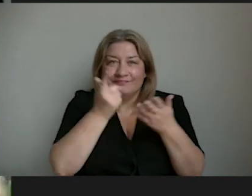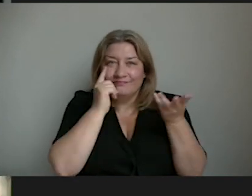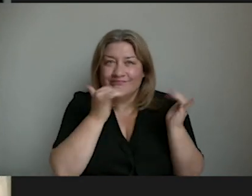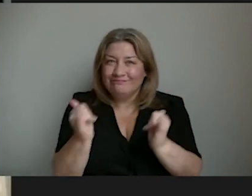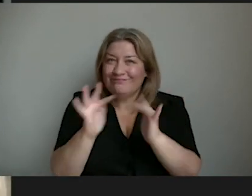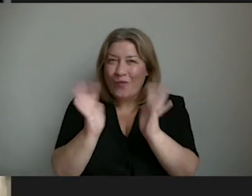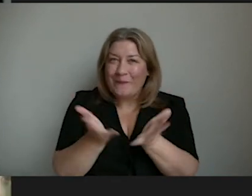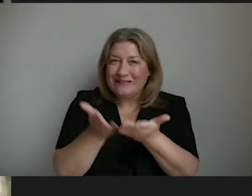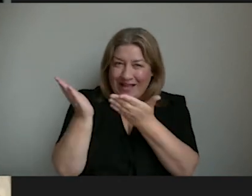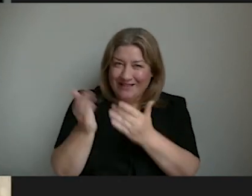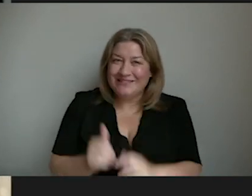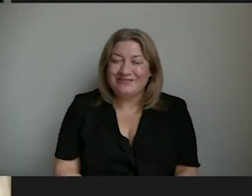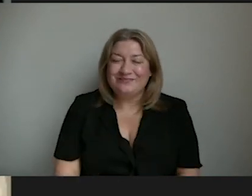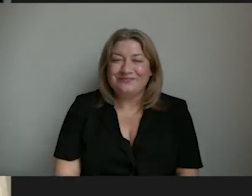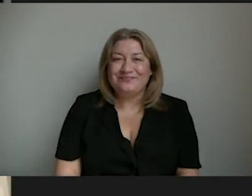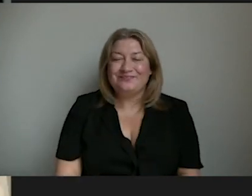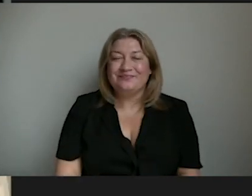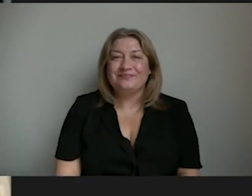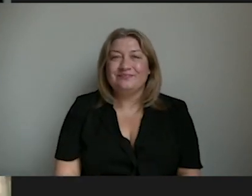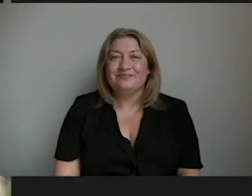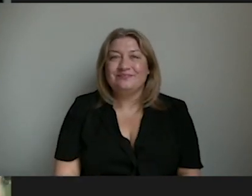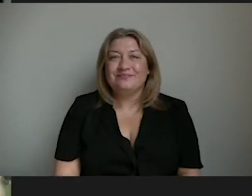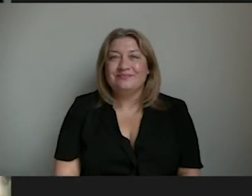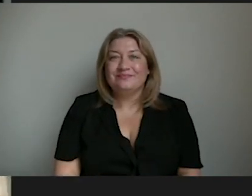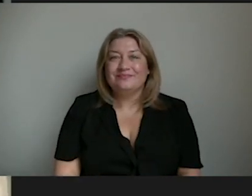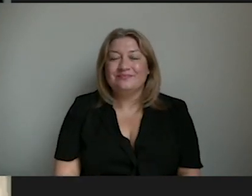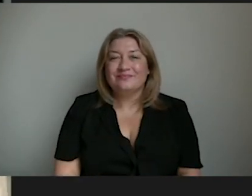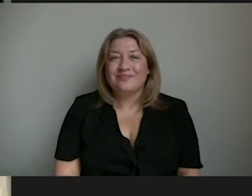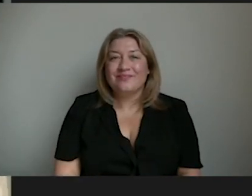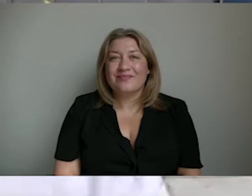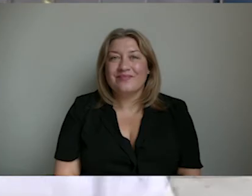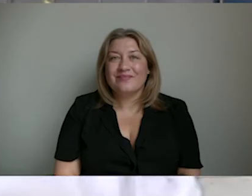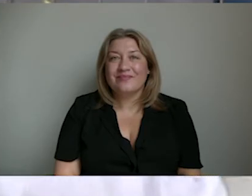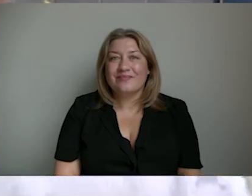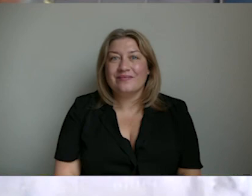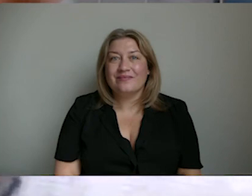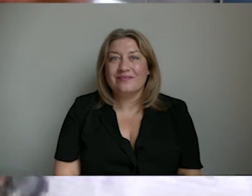So definitely check them out on the website. Okay.